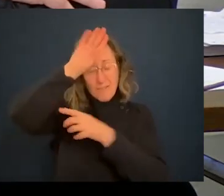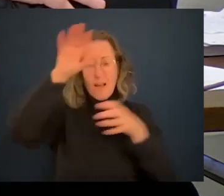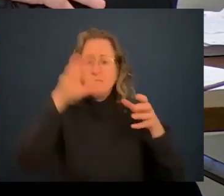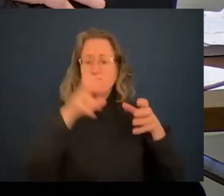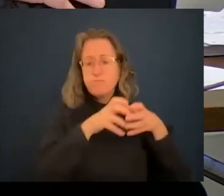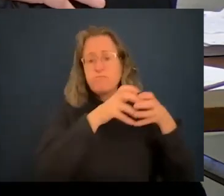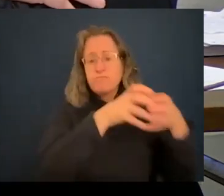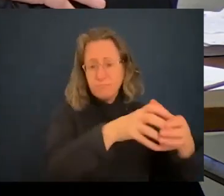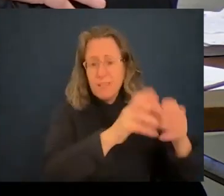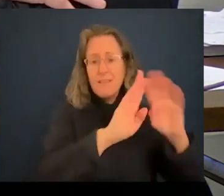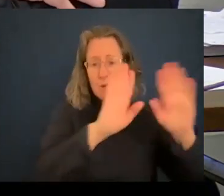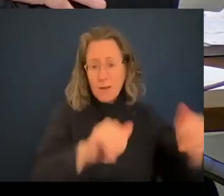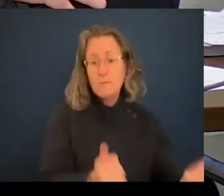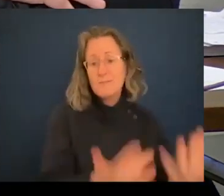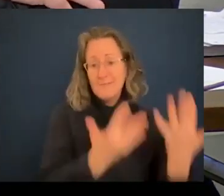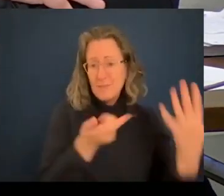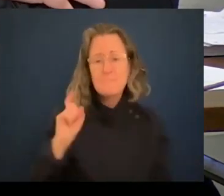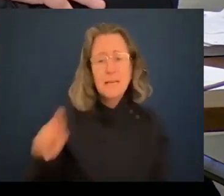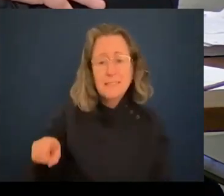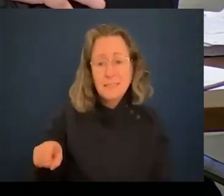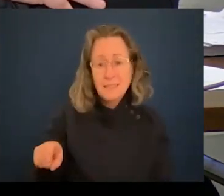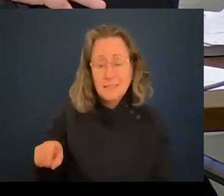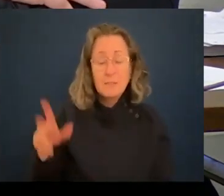and let me tell you why